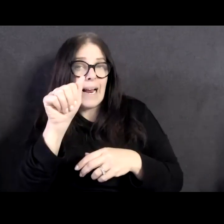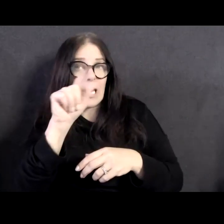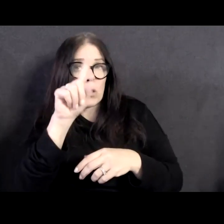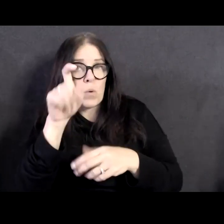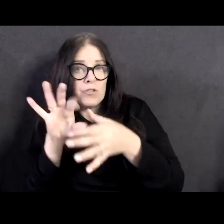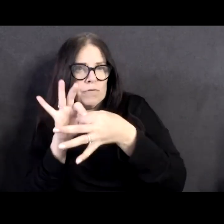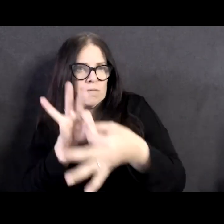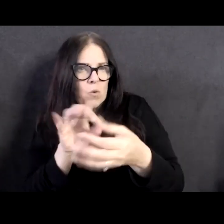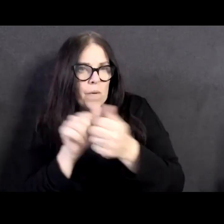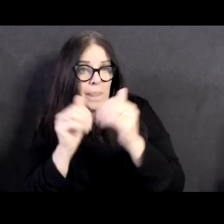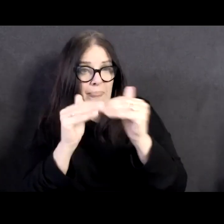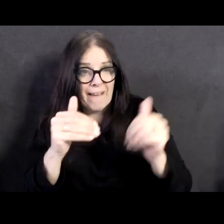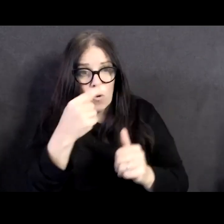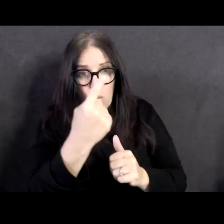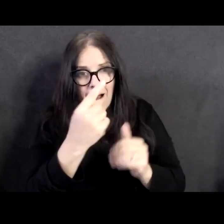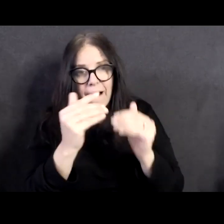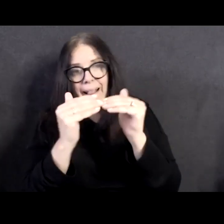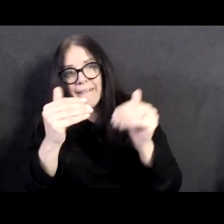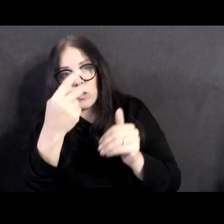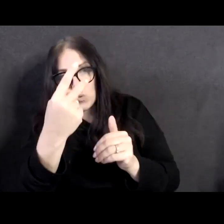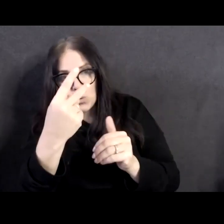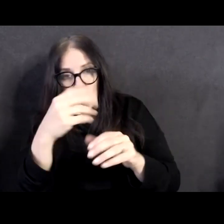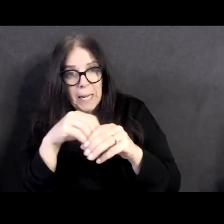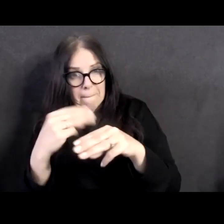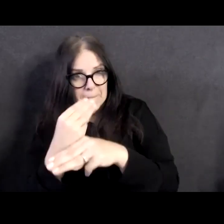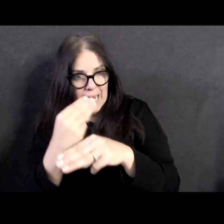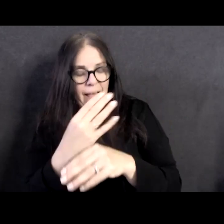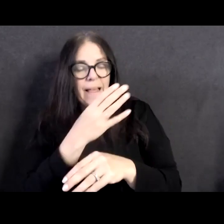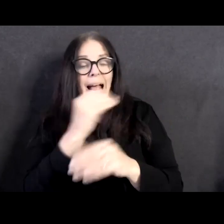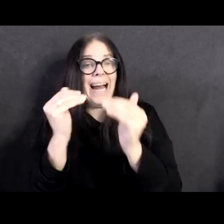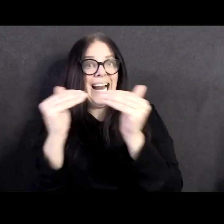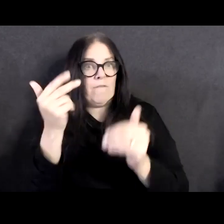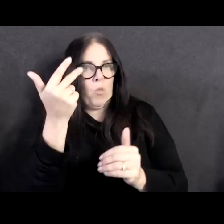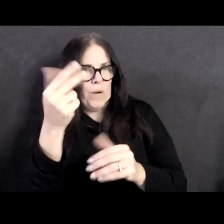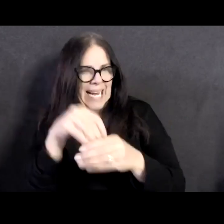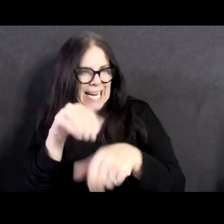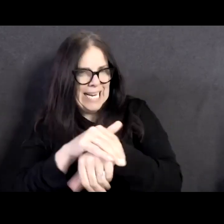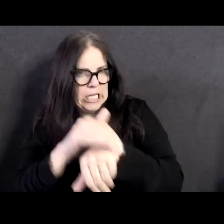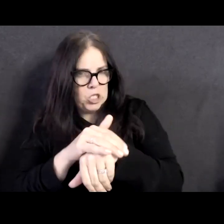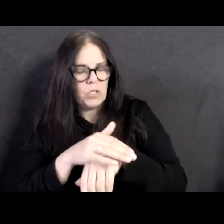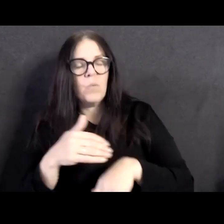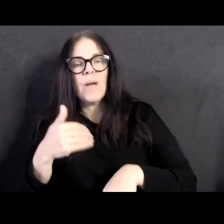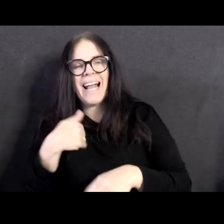to level 2 in mathematics and level 3 in English. And we have a special program at our